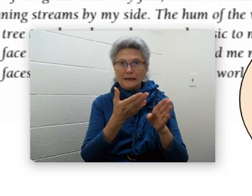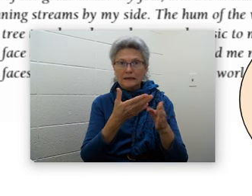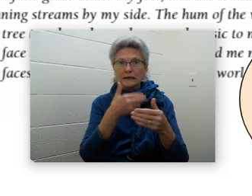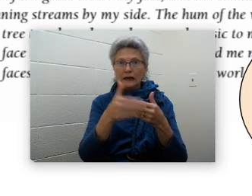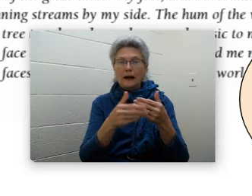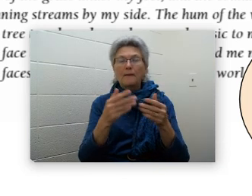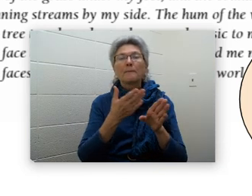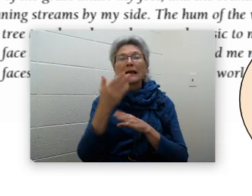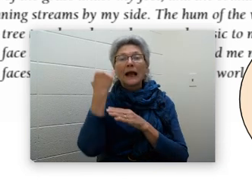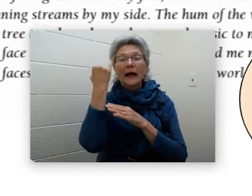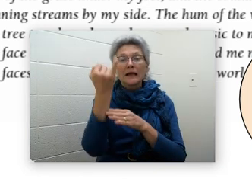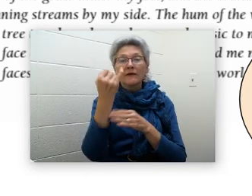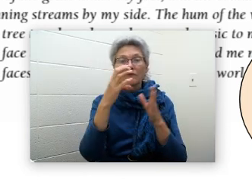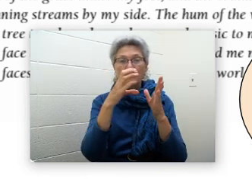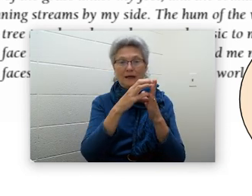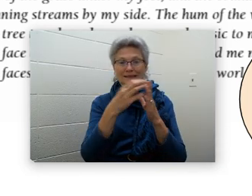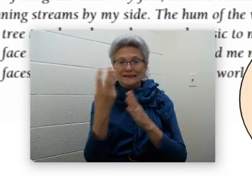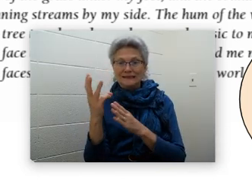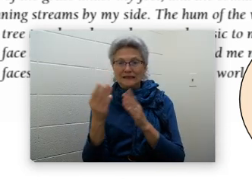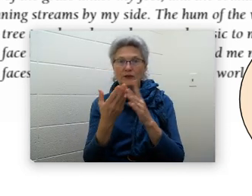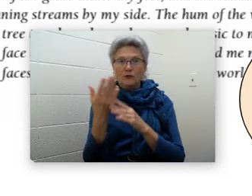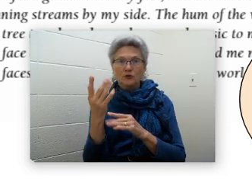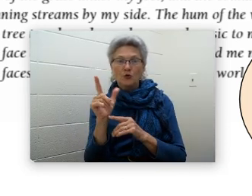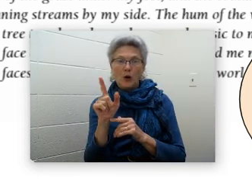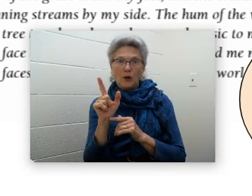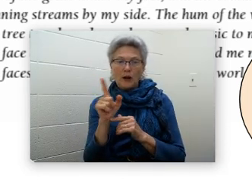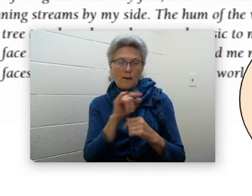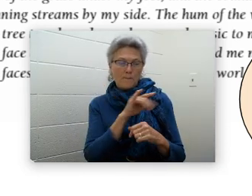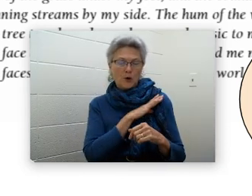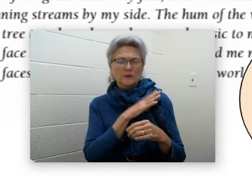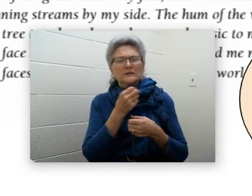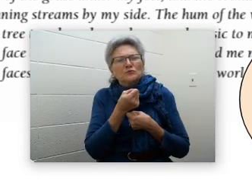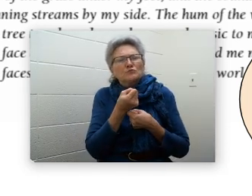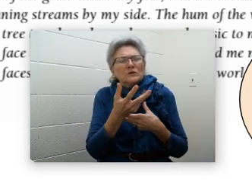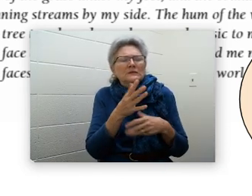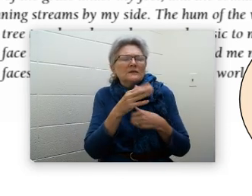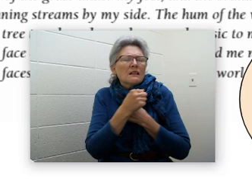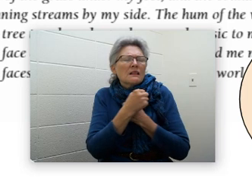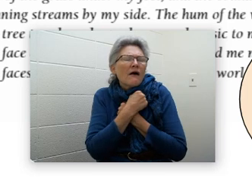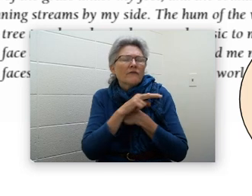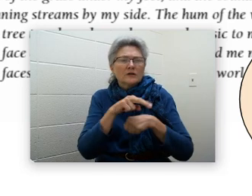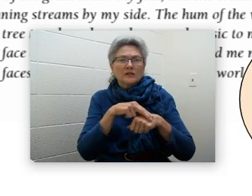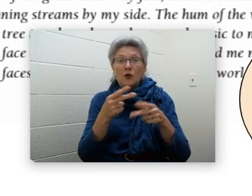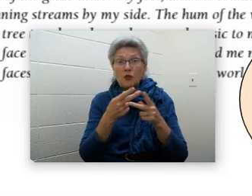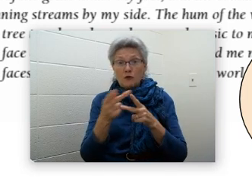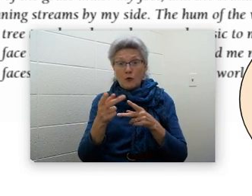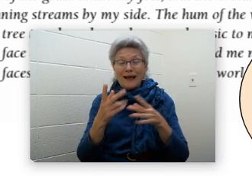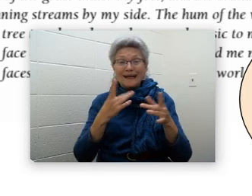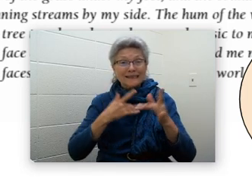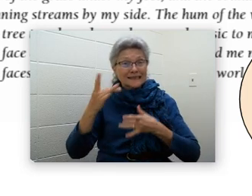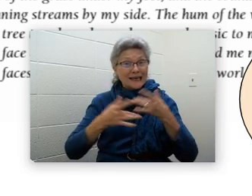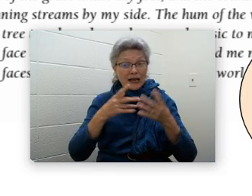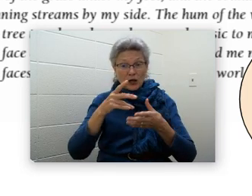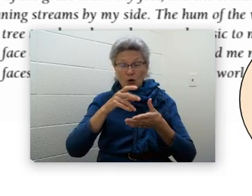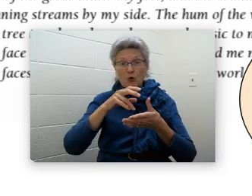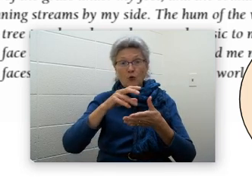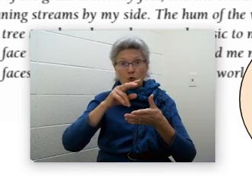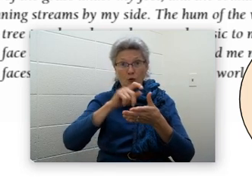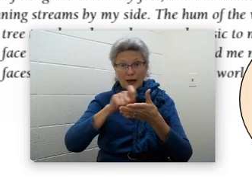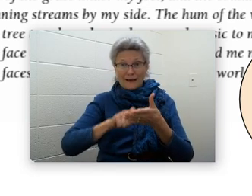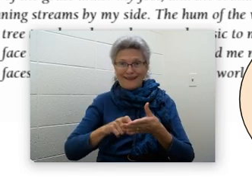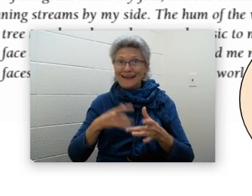paragraph 16 through 21 say, Burroughs expresses his love for nature through dramatic writing that excites the reader and